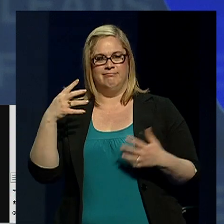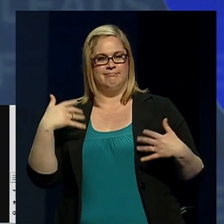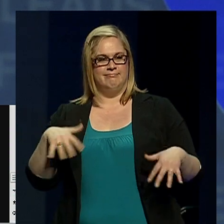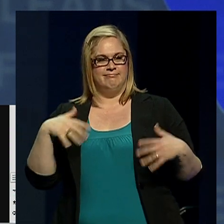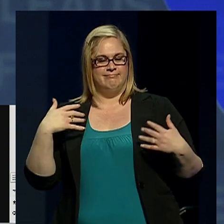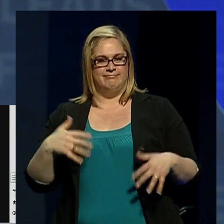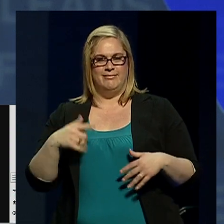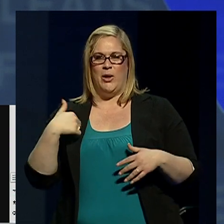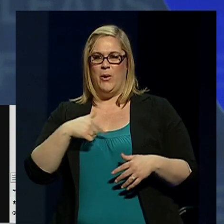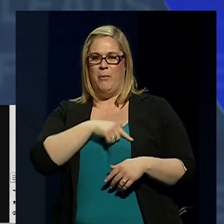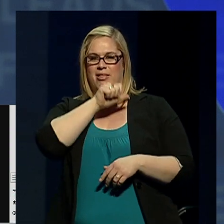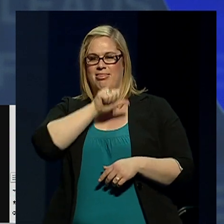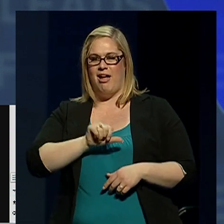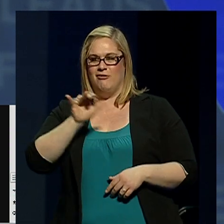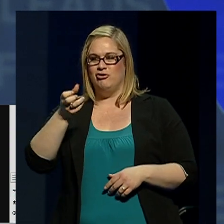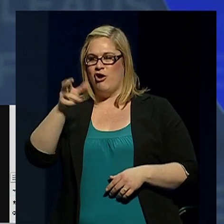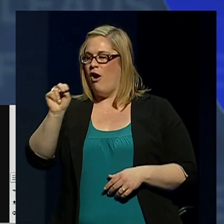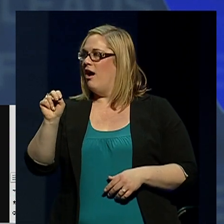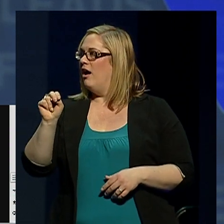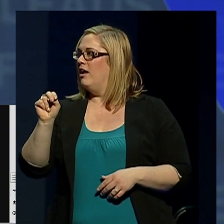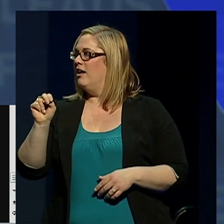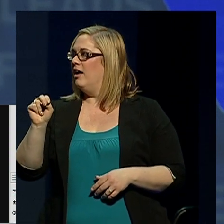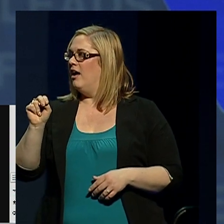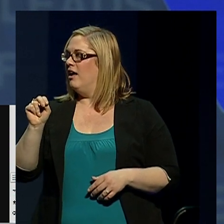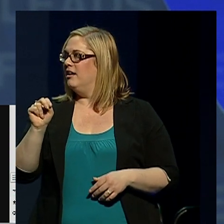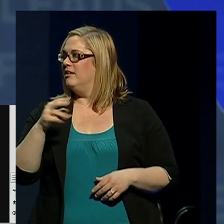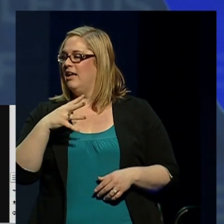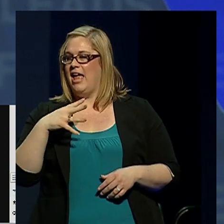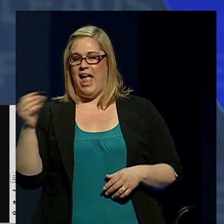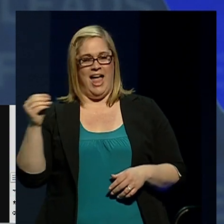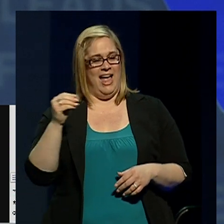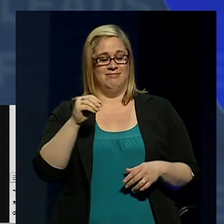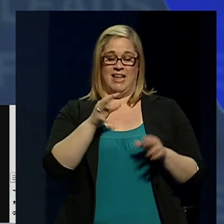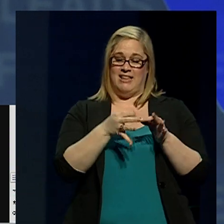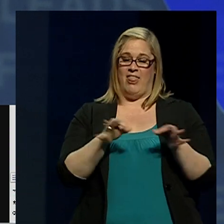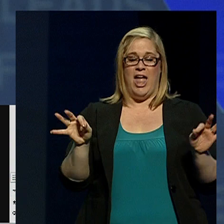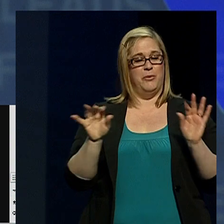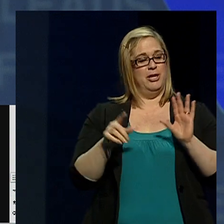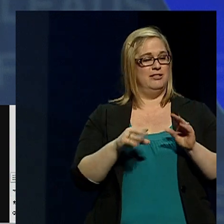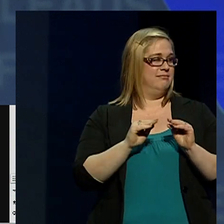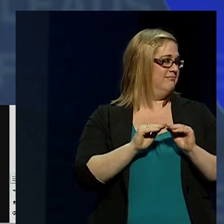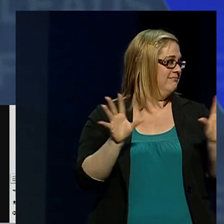One thing about John, he doesn't change. Neither does his language.